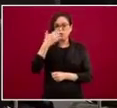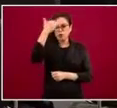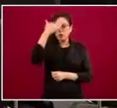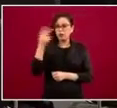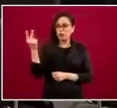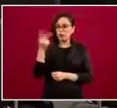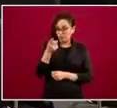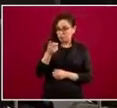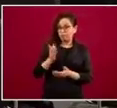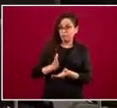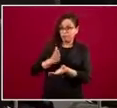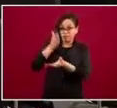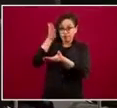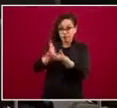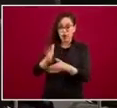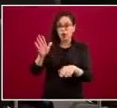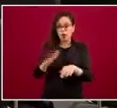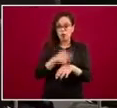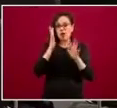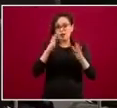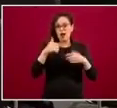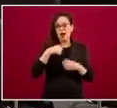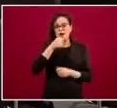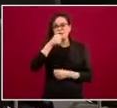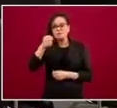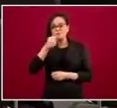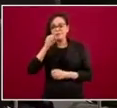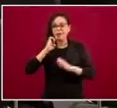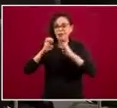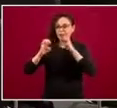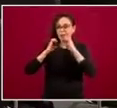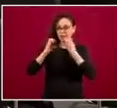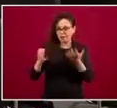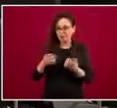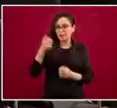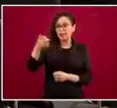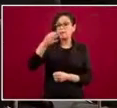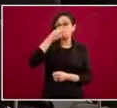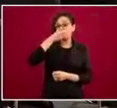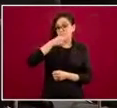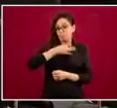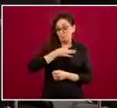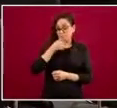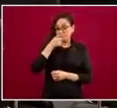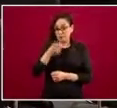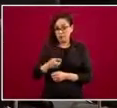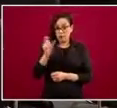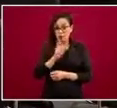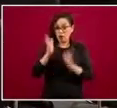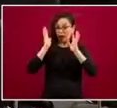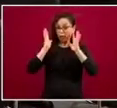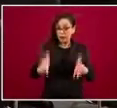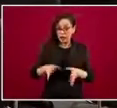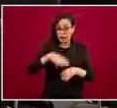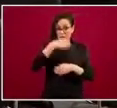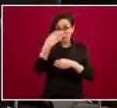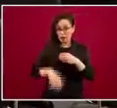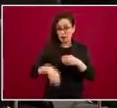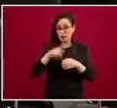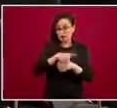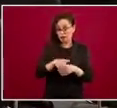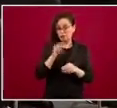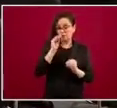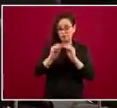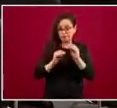know if the government is going to reach them, because we interviewed them and they told us that these prototypes, once they are